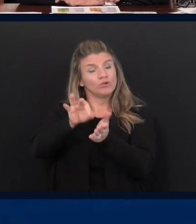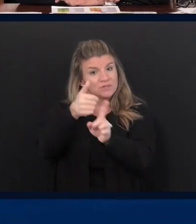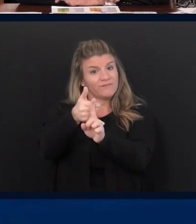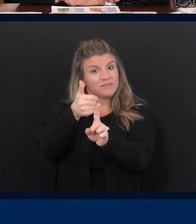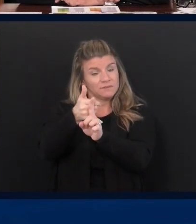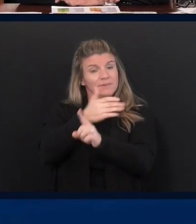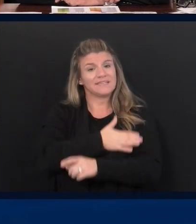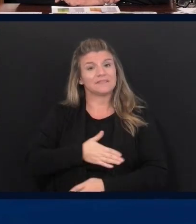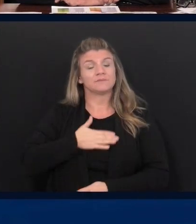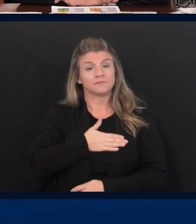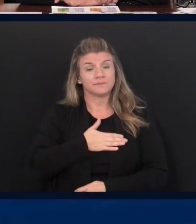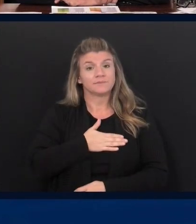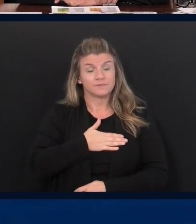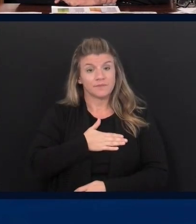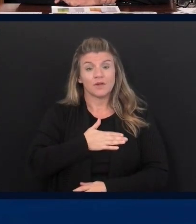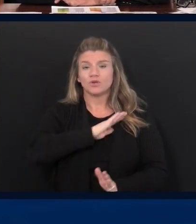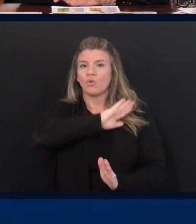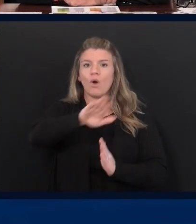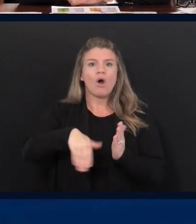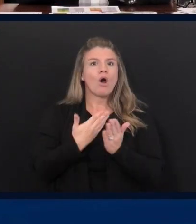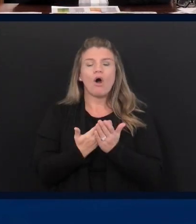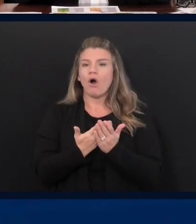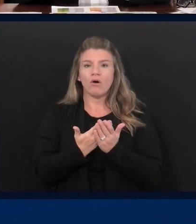And so to all of our